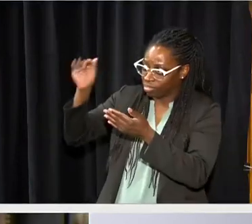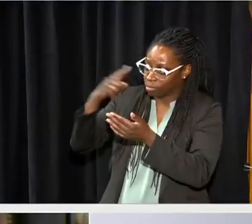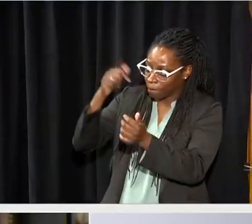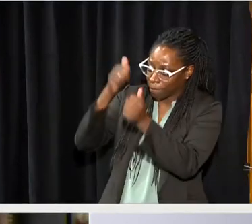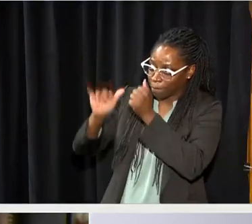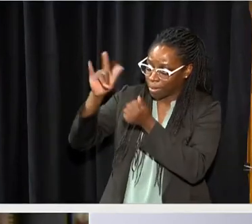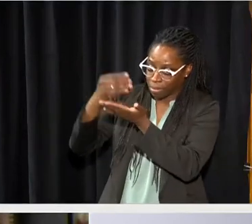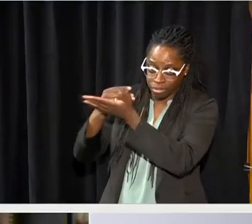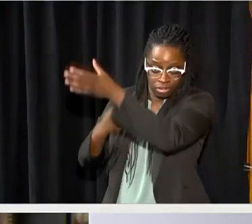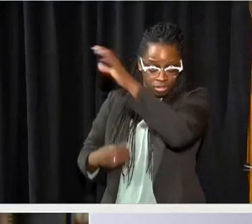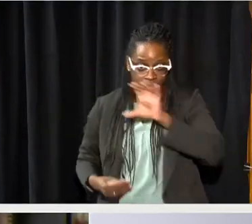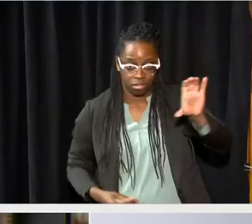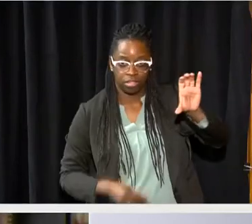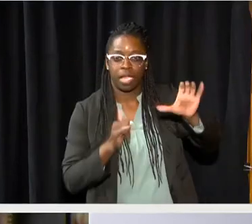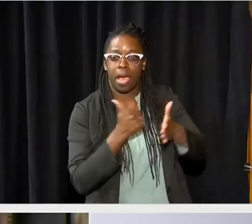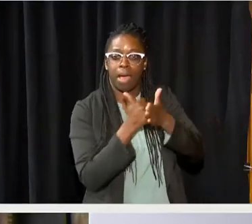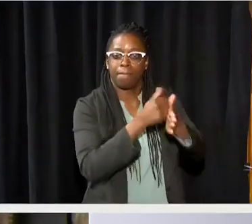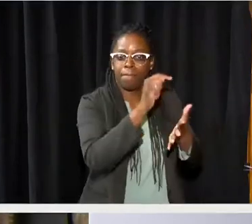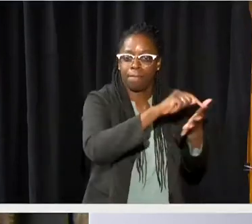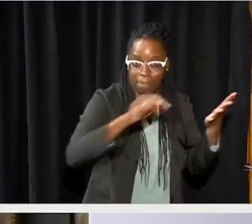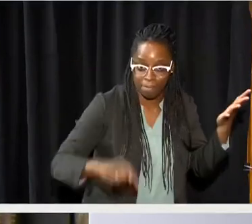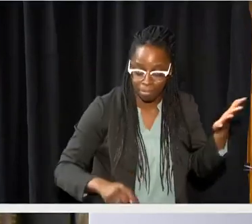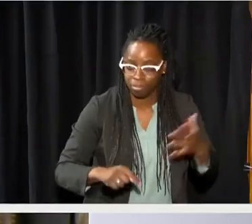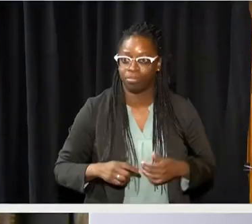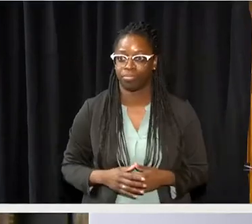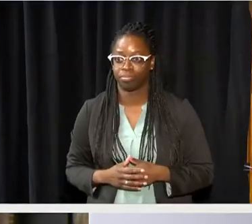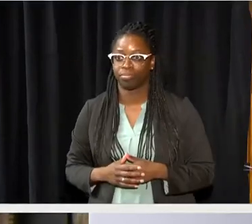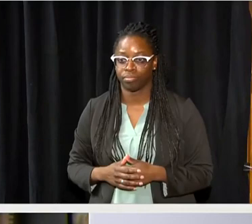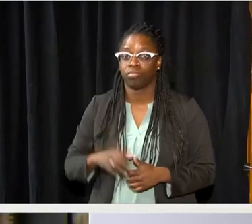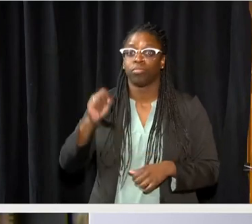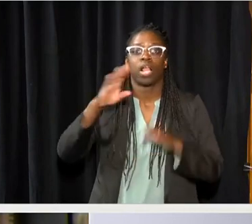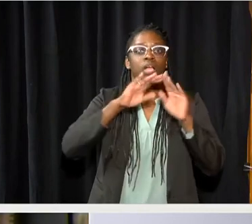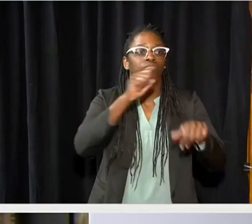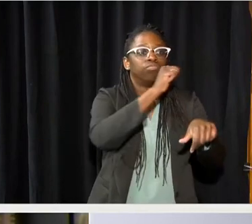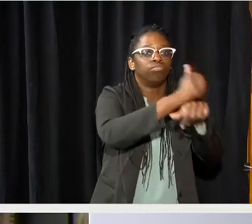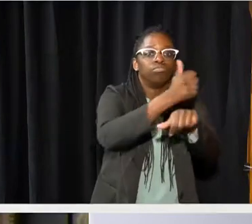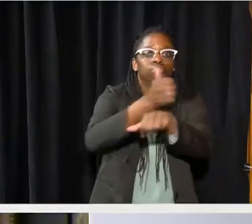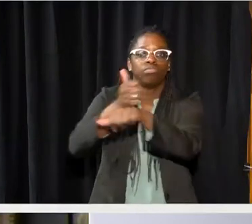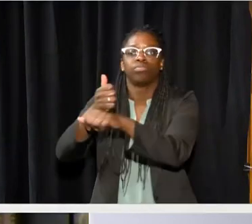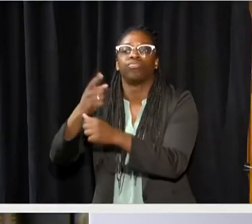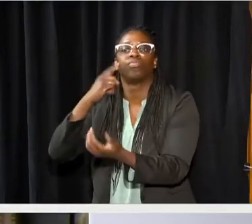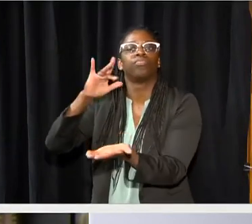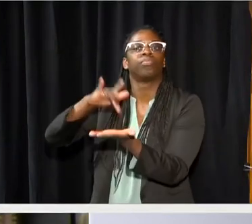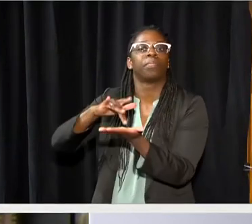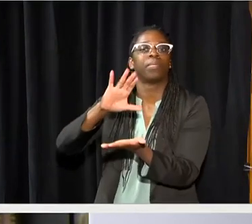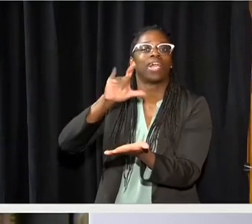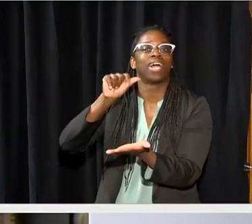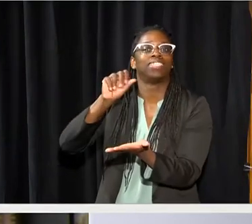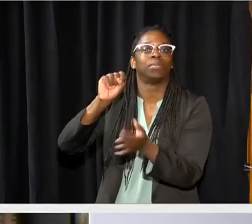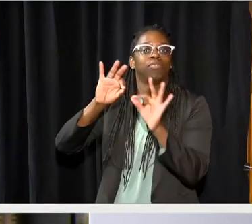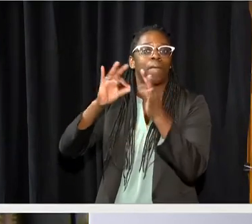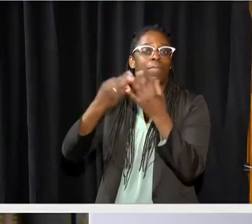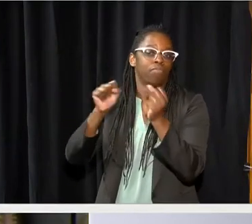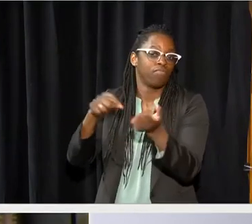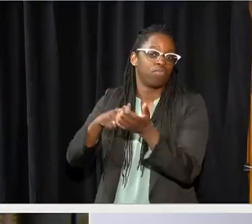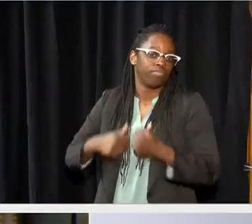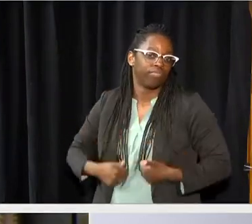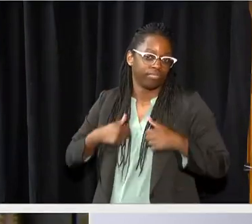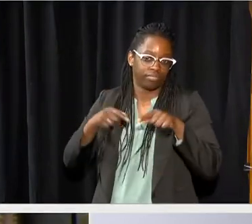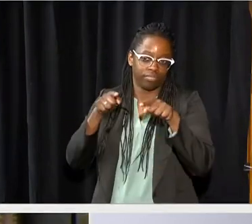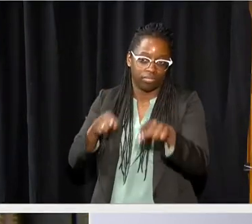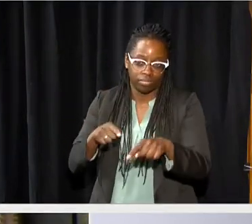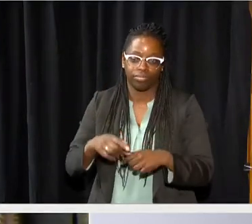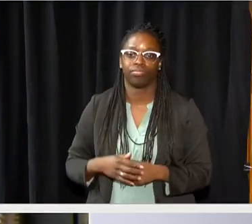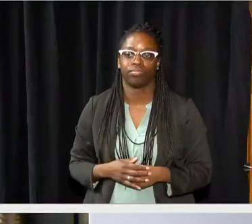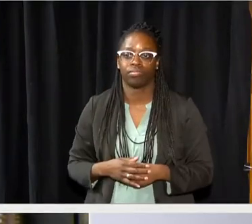Because when we do that, we will create middle-class housing and make homeownership a reality for families who've been priced